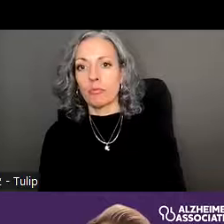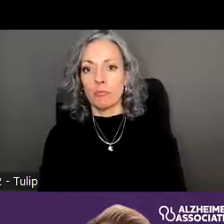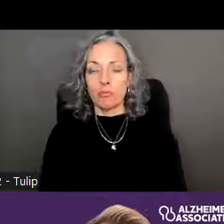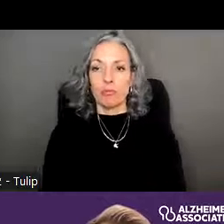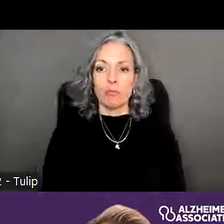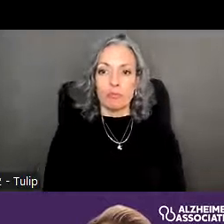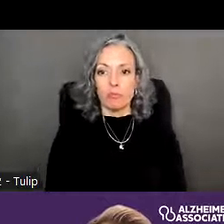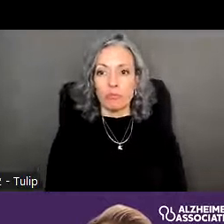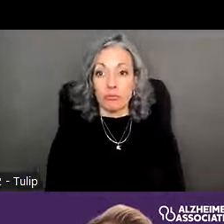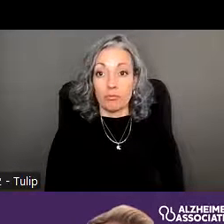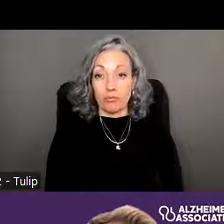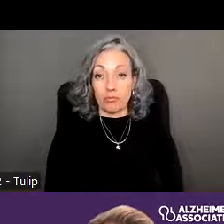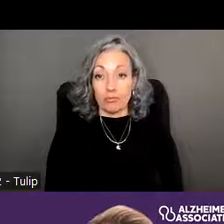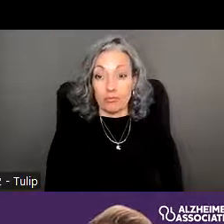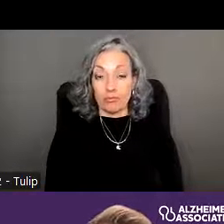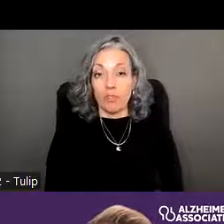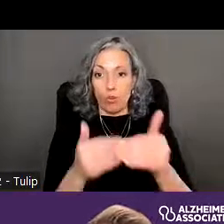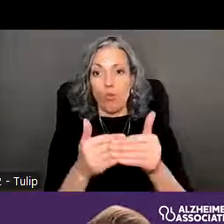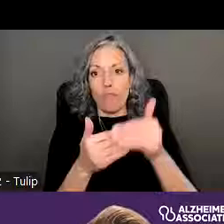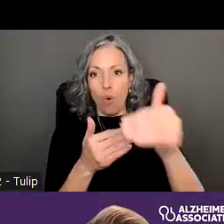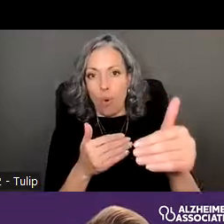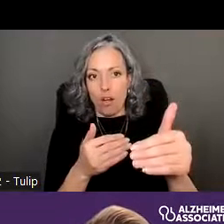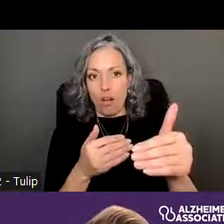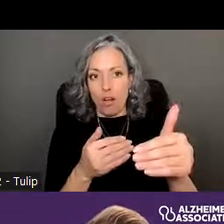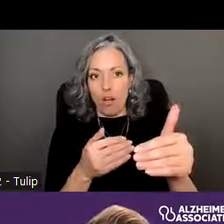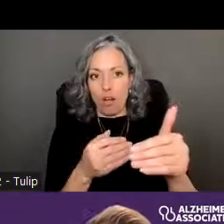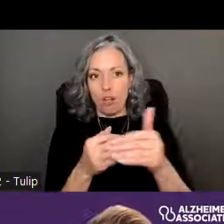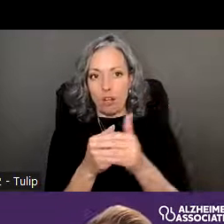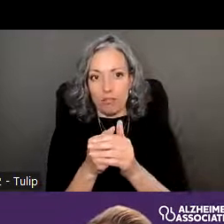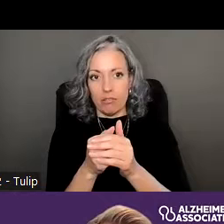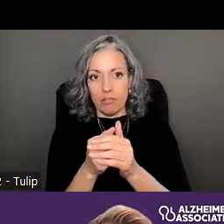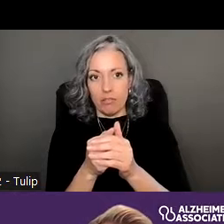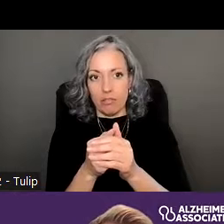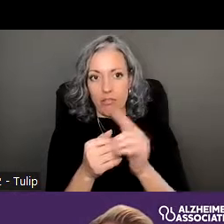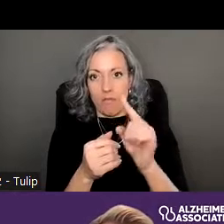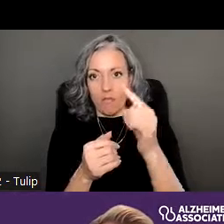And if we could just skip, I think there's a vision and mission, we can just skip to the first bill.